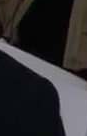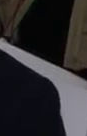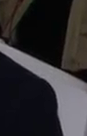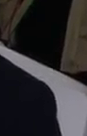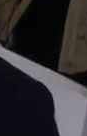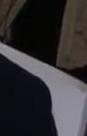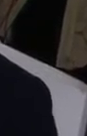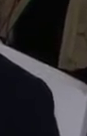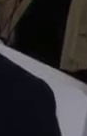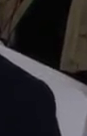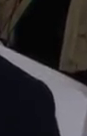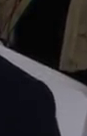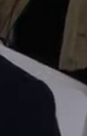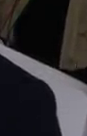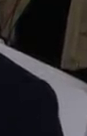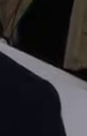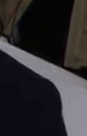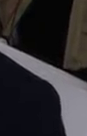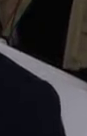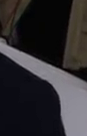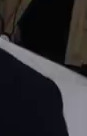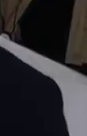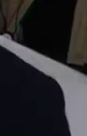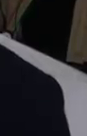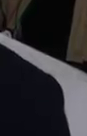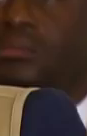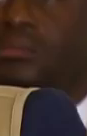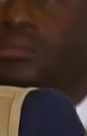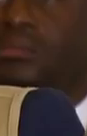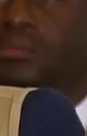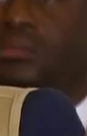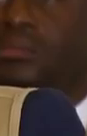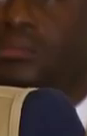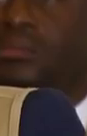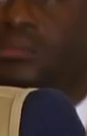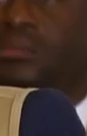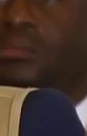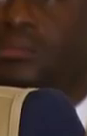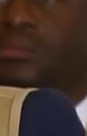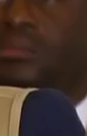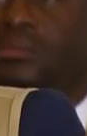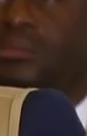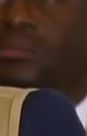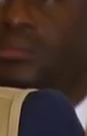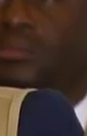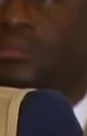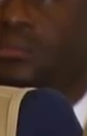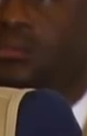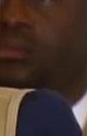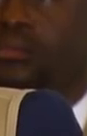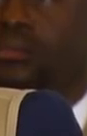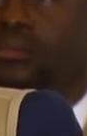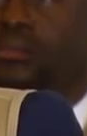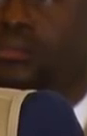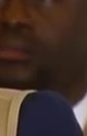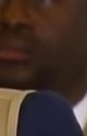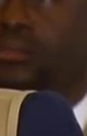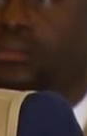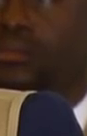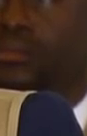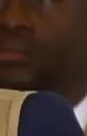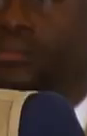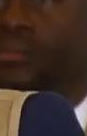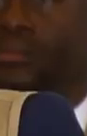So we wanted to see if we heard, we did not get complaints, but we are privy